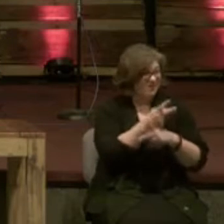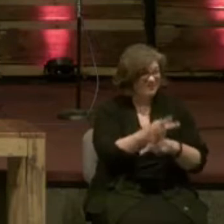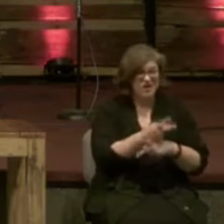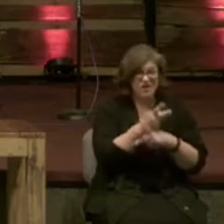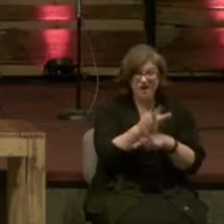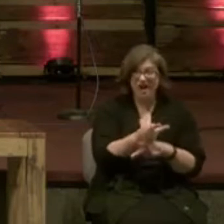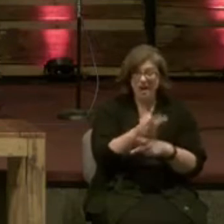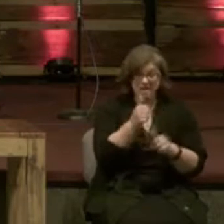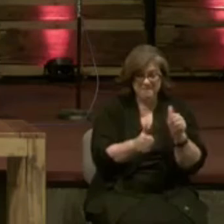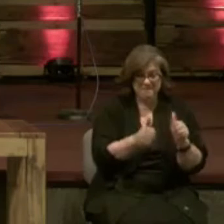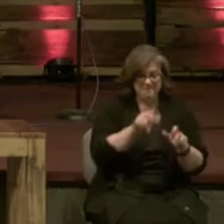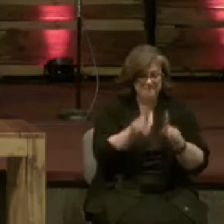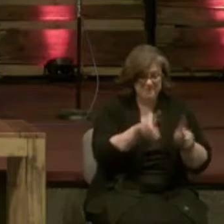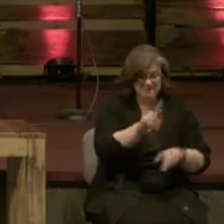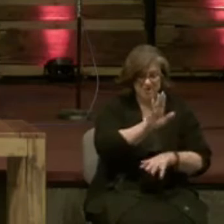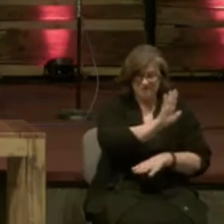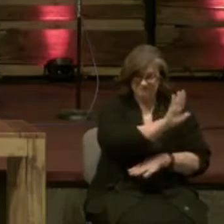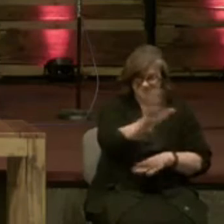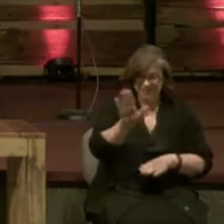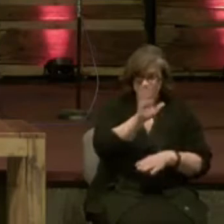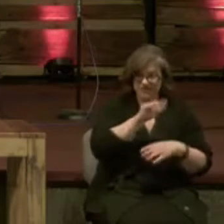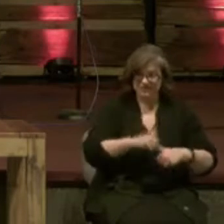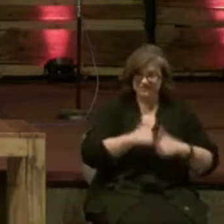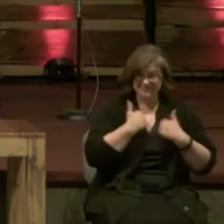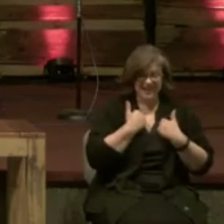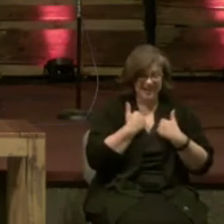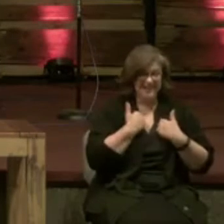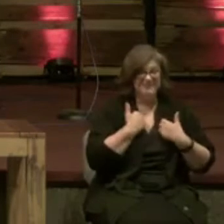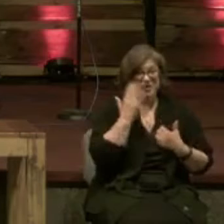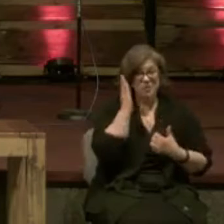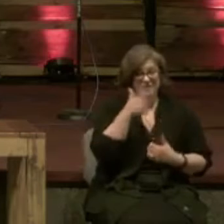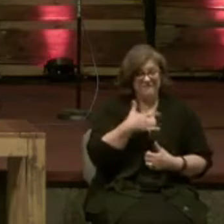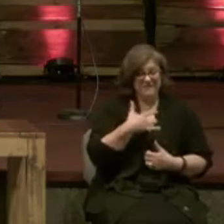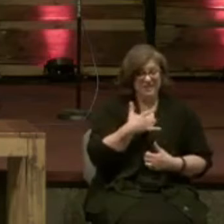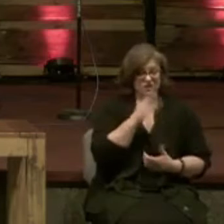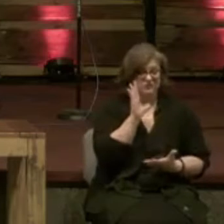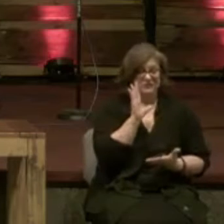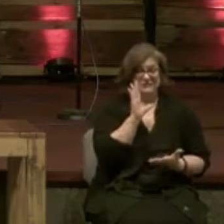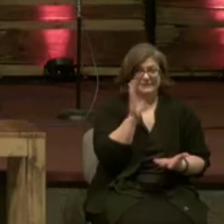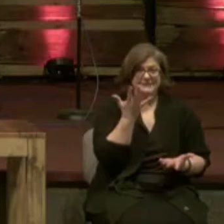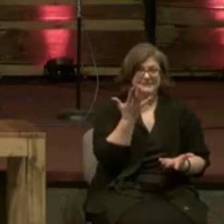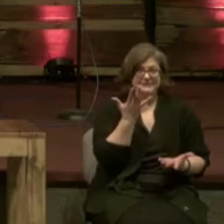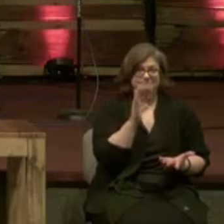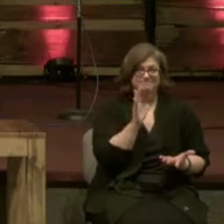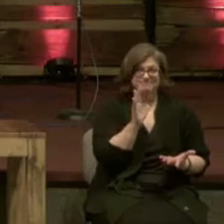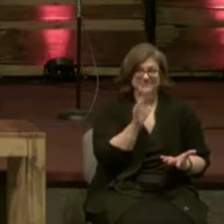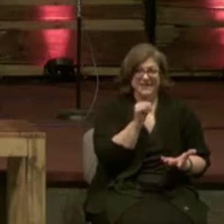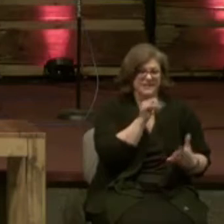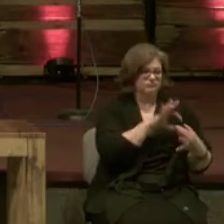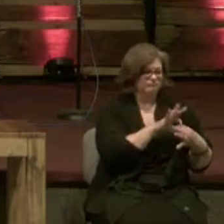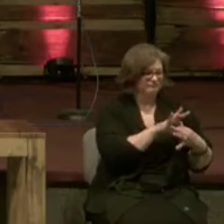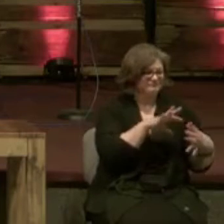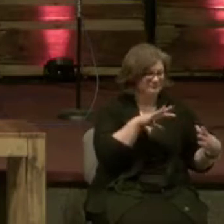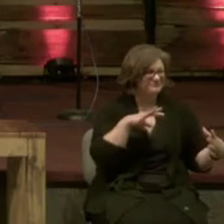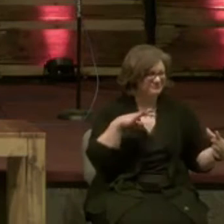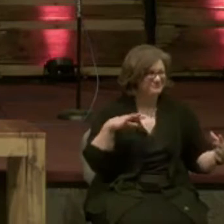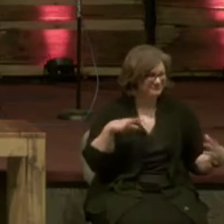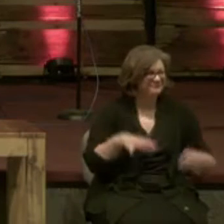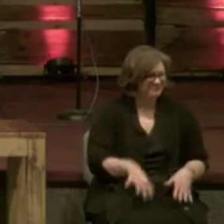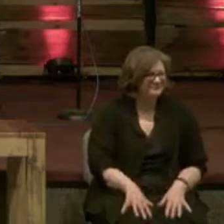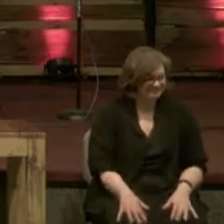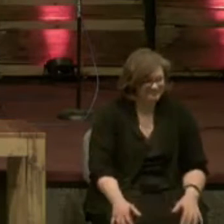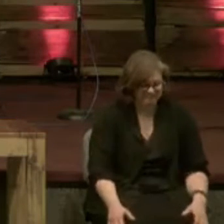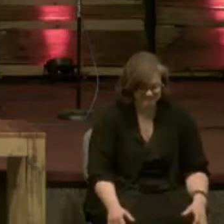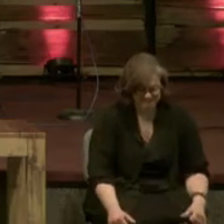Pushing. Always trying to get more. Instead of being present with the people that we're near, we're looking